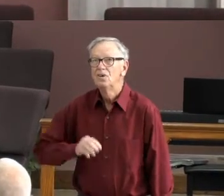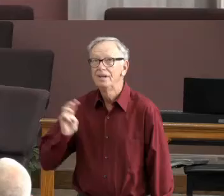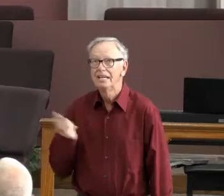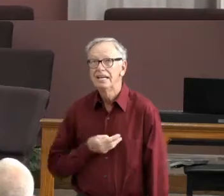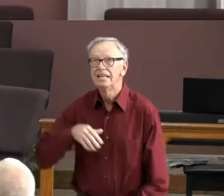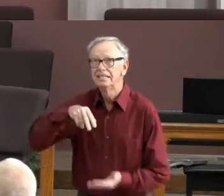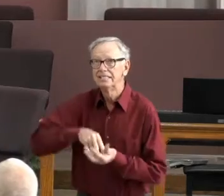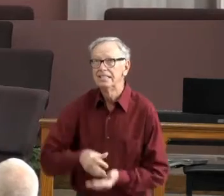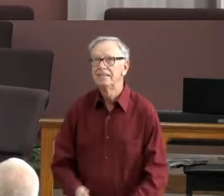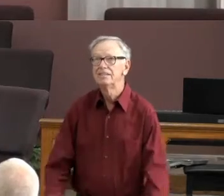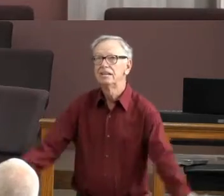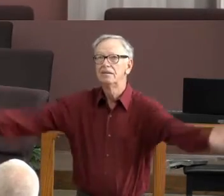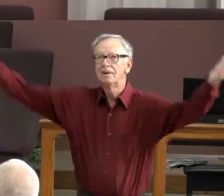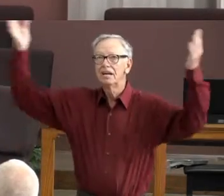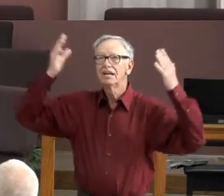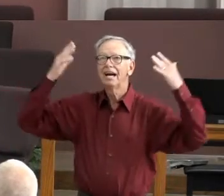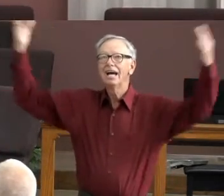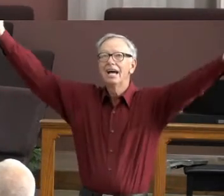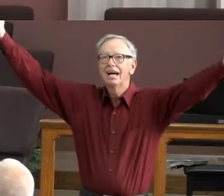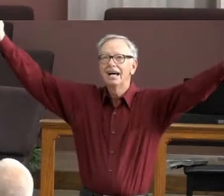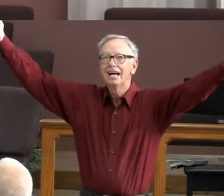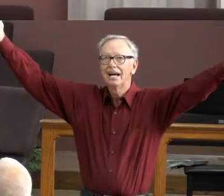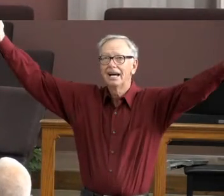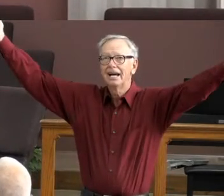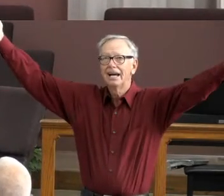We stand and lift up our